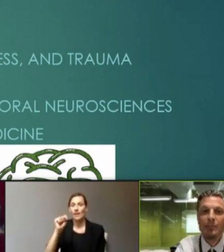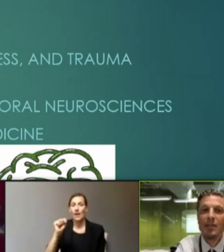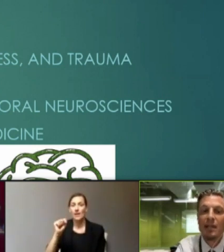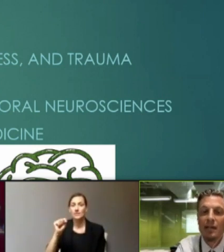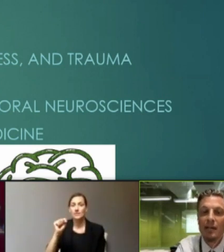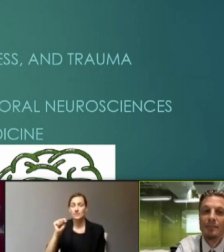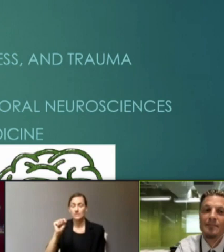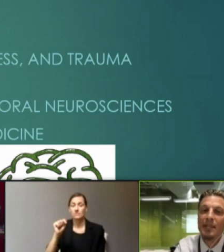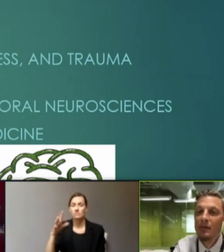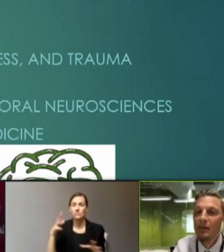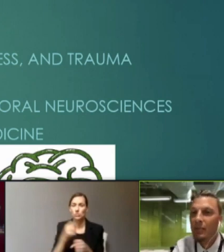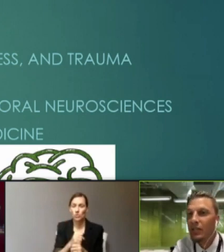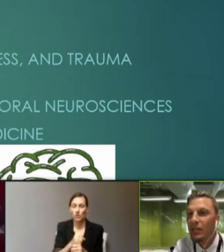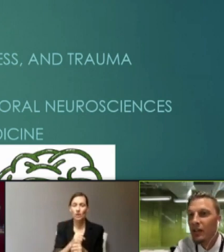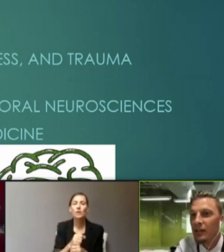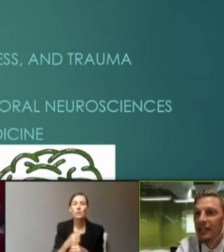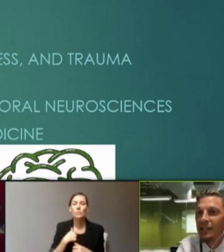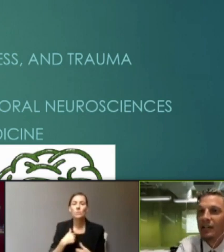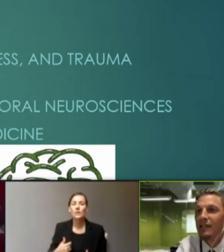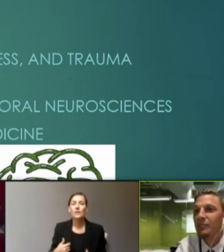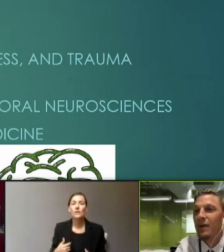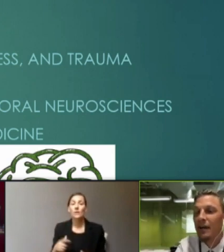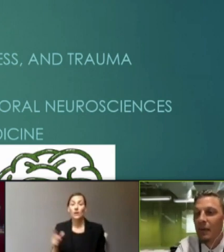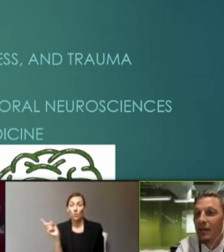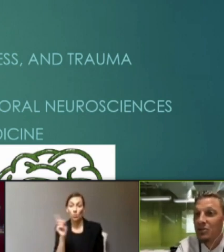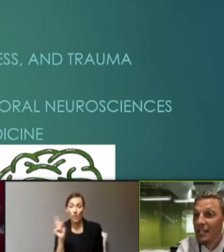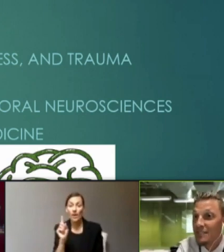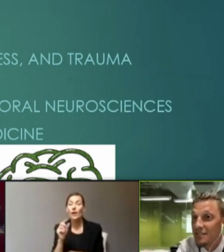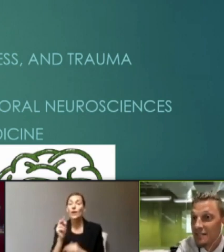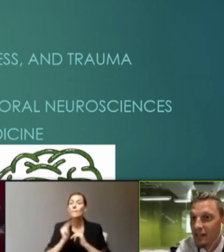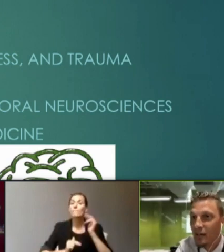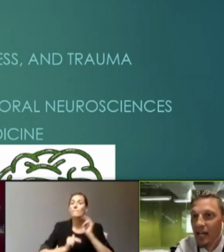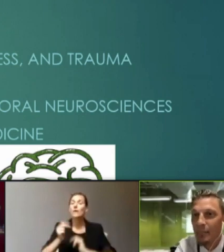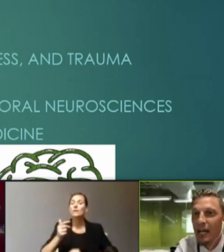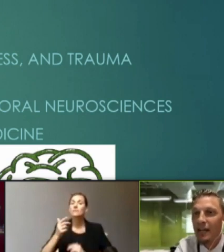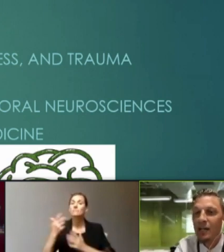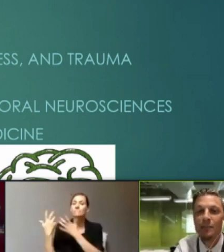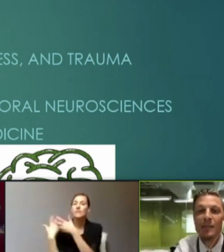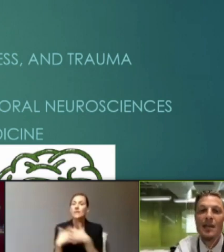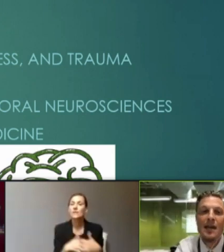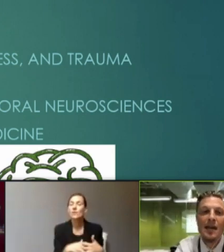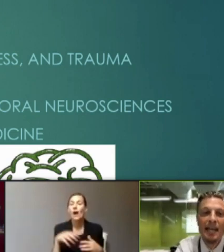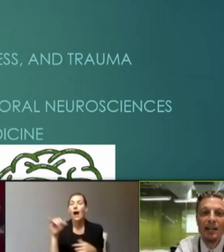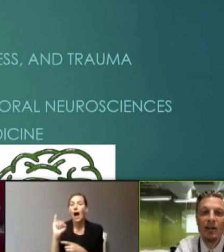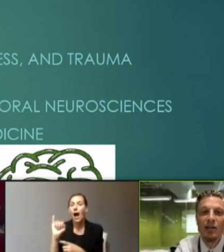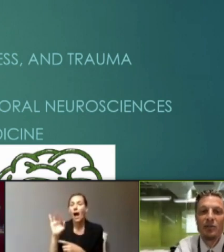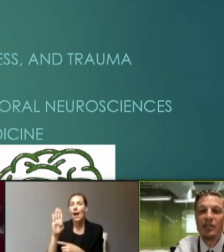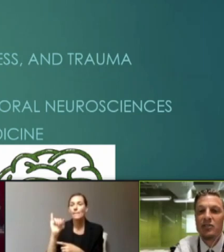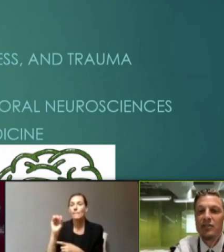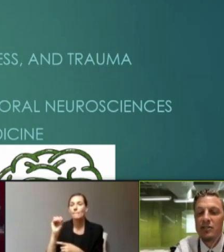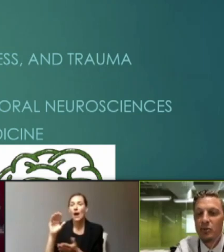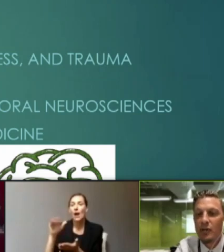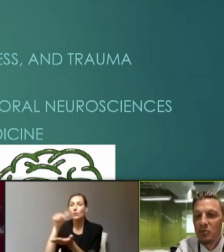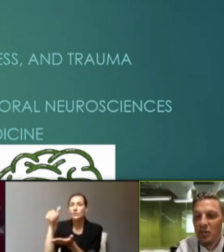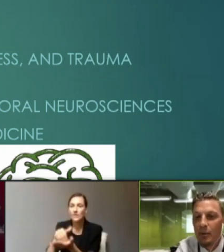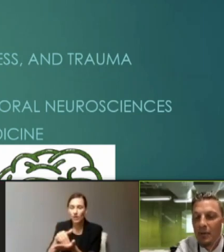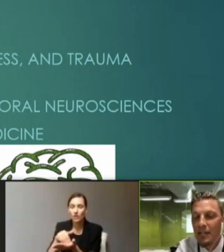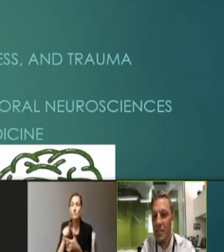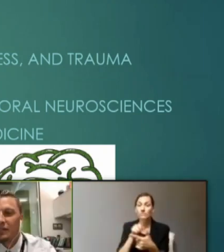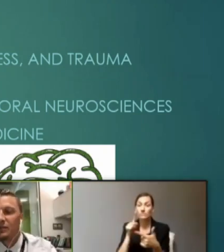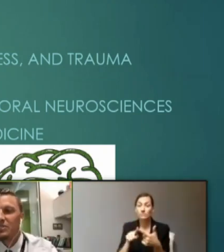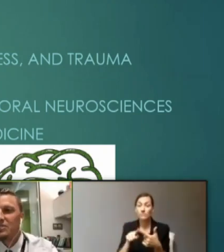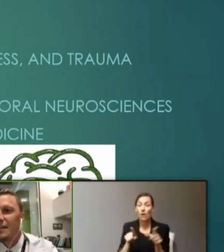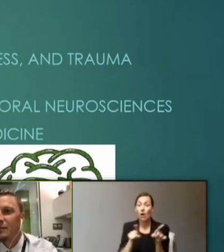Avenue in the building called the Integrative Biosis Center, or iBio. And also the Detroit